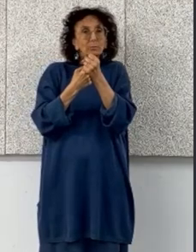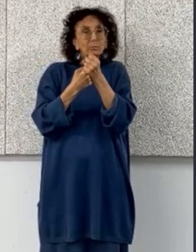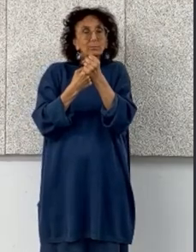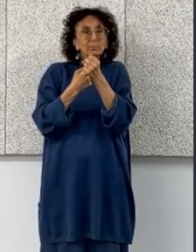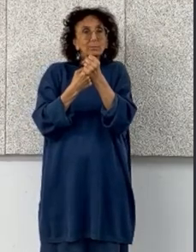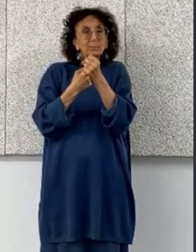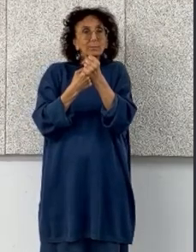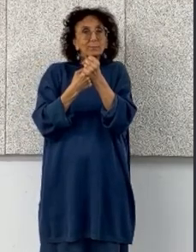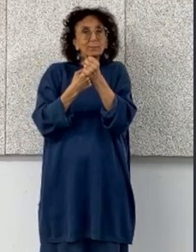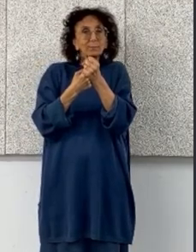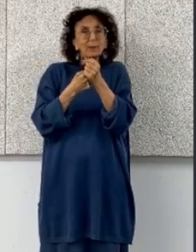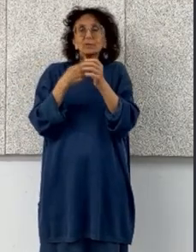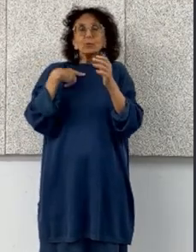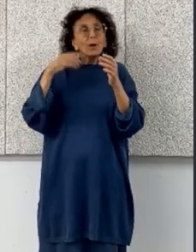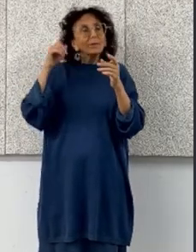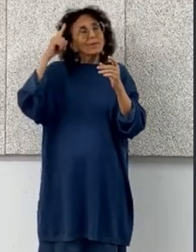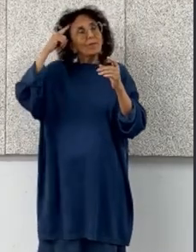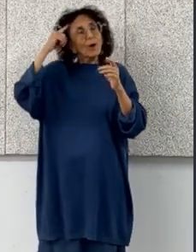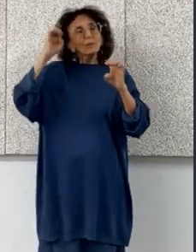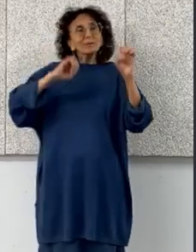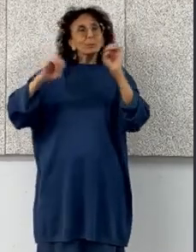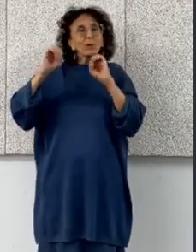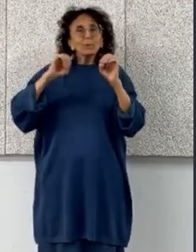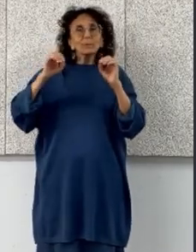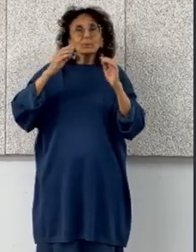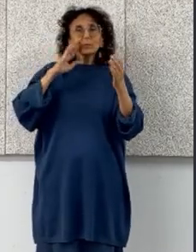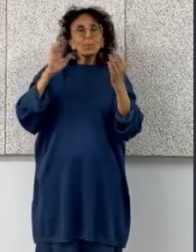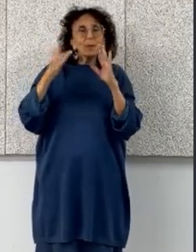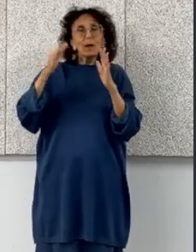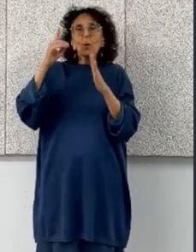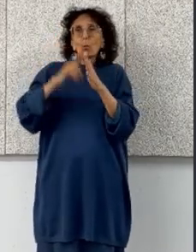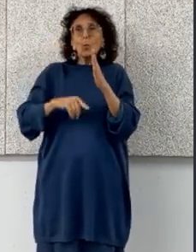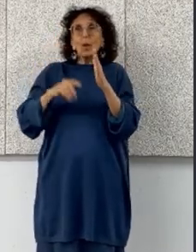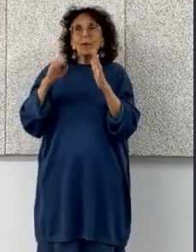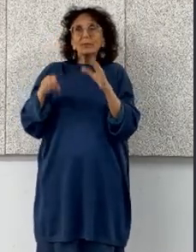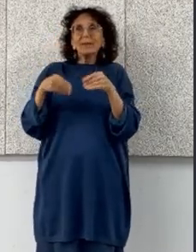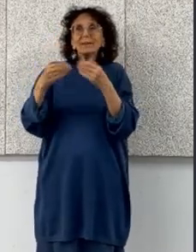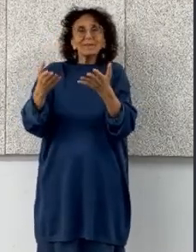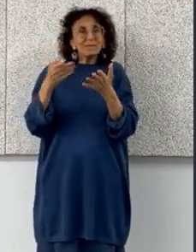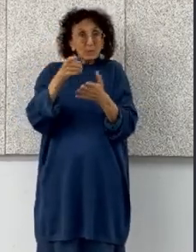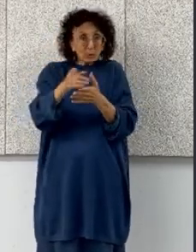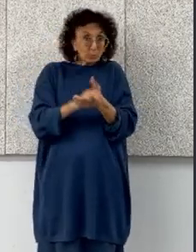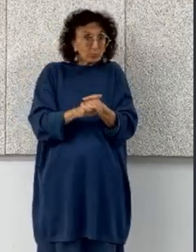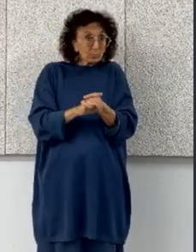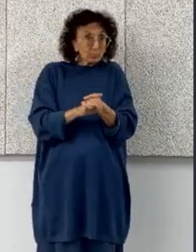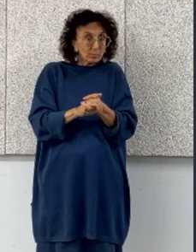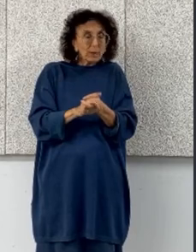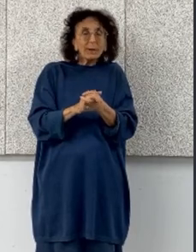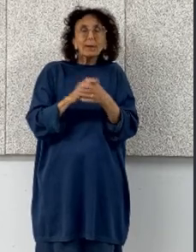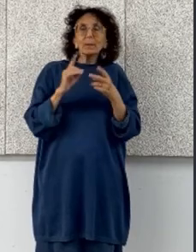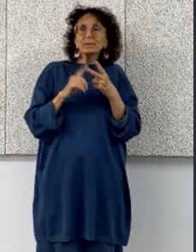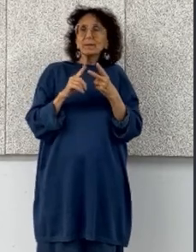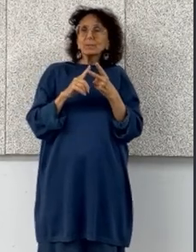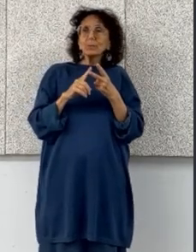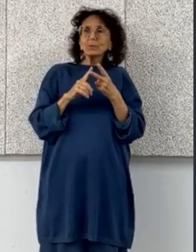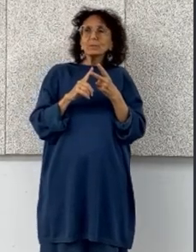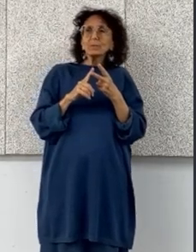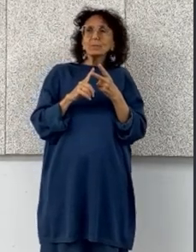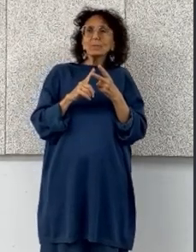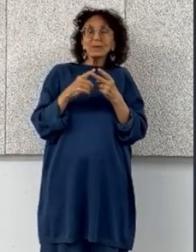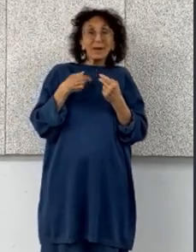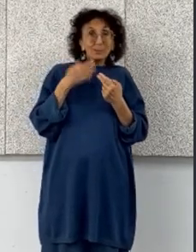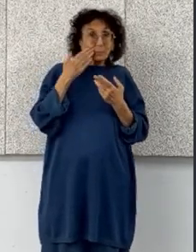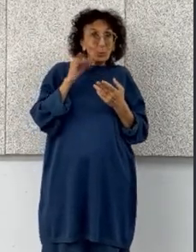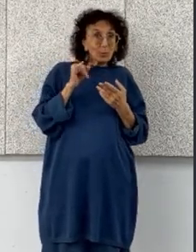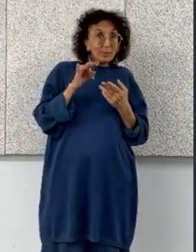different world? Just as a thought to then be able to compare those two things. Mm. And the second thing I would say, and this is, I think, I have no idea if this is what